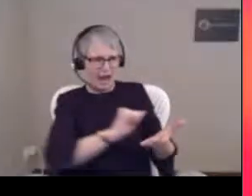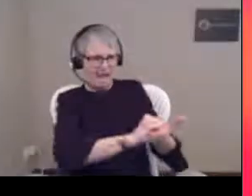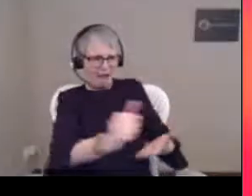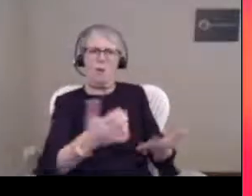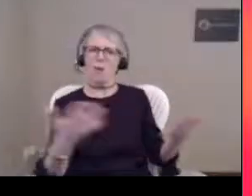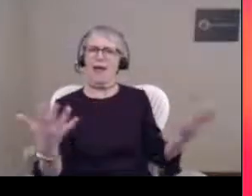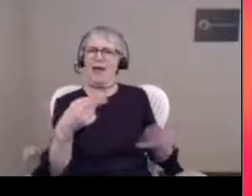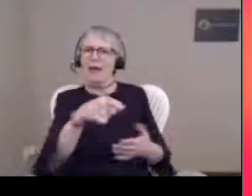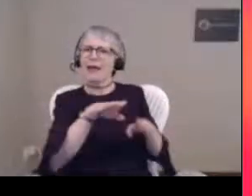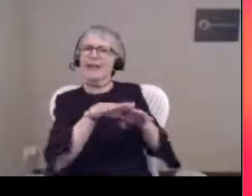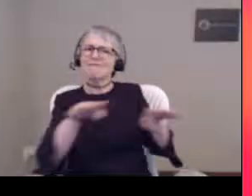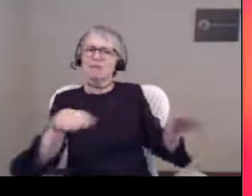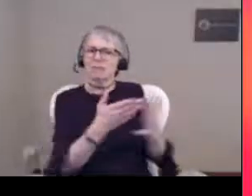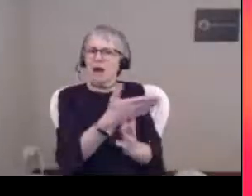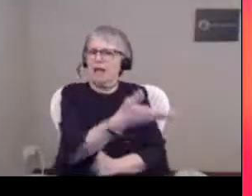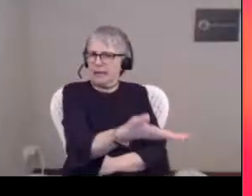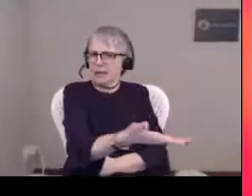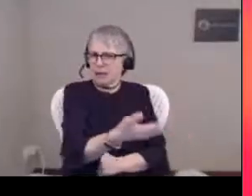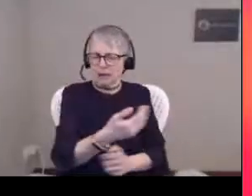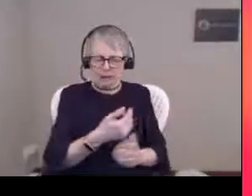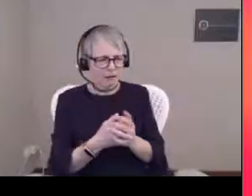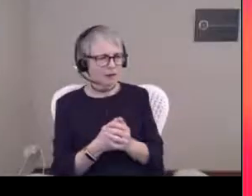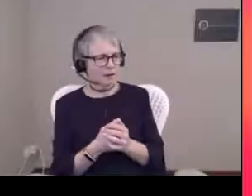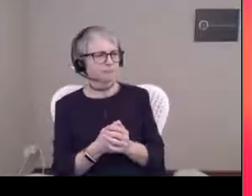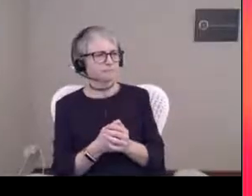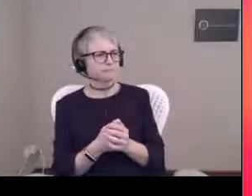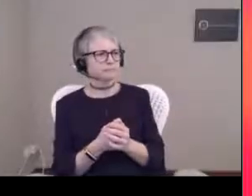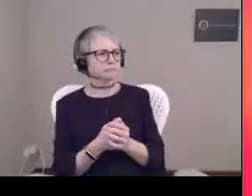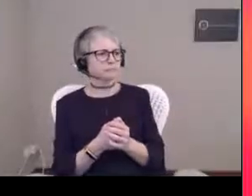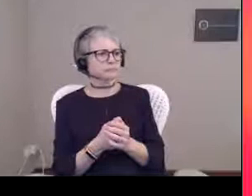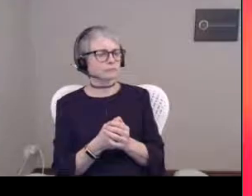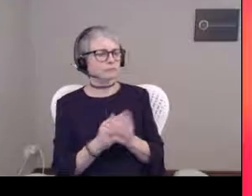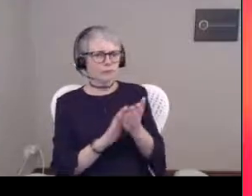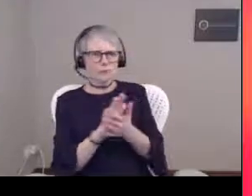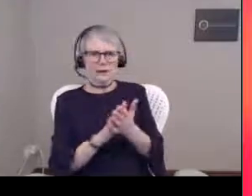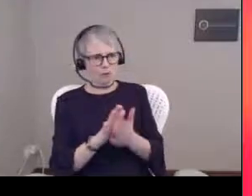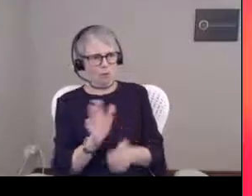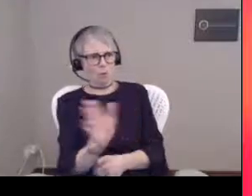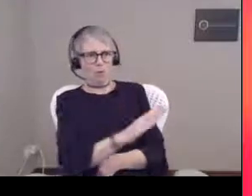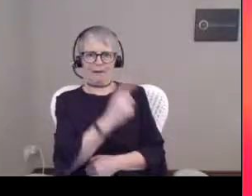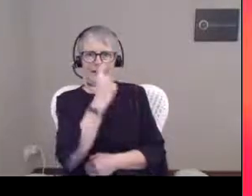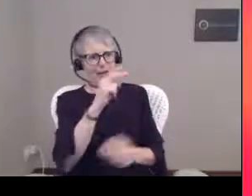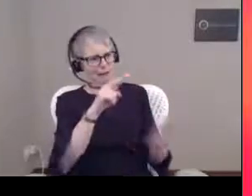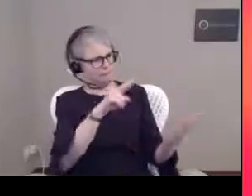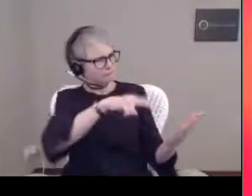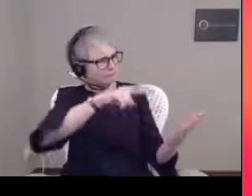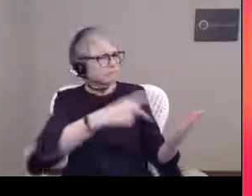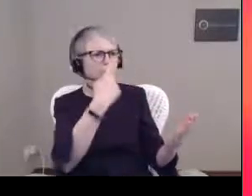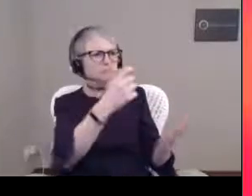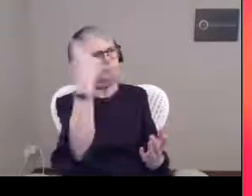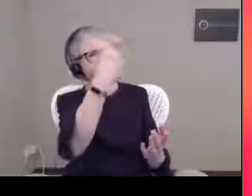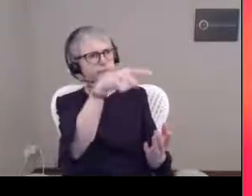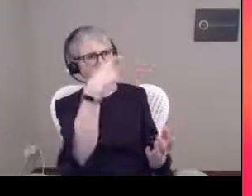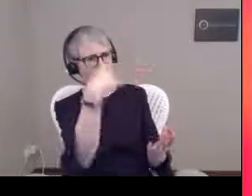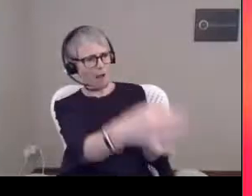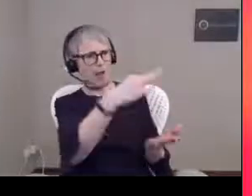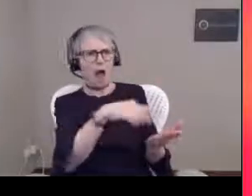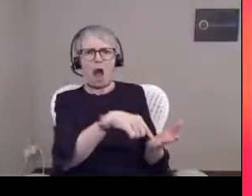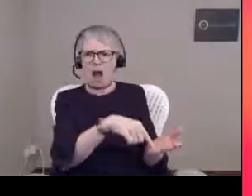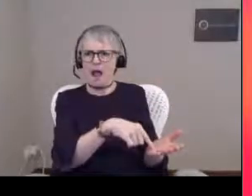everybody full visibility on the opportunities for you to potentially apply. So I've been here